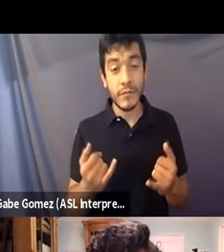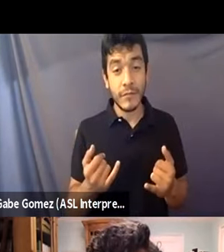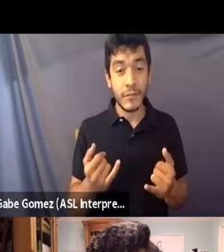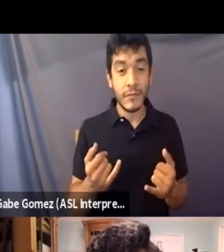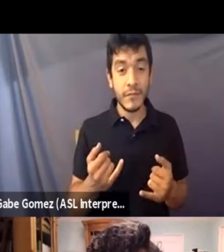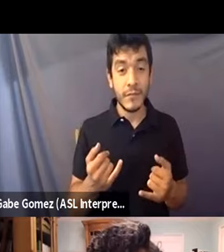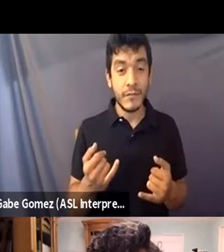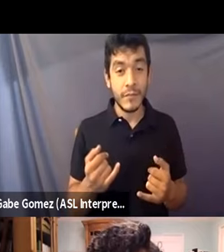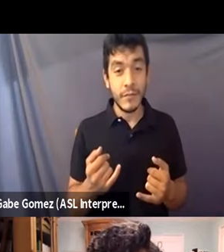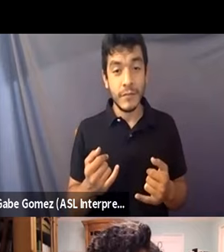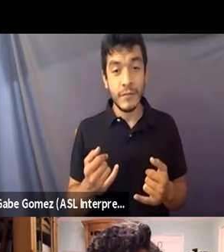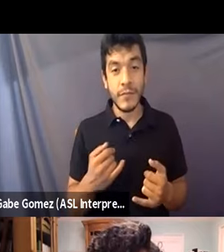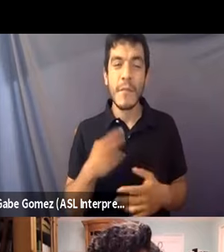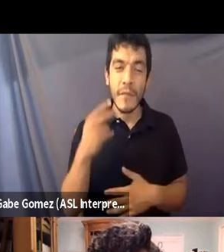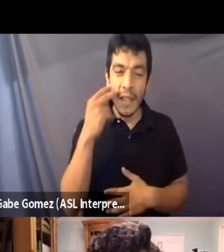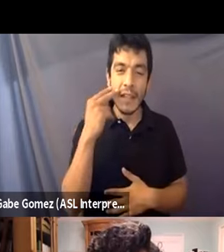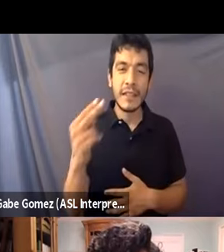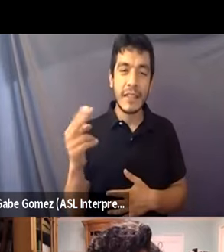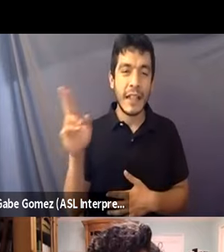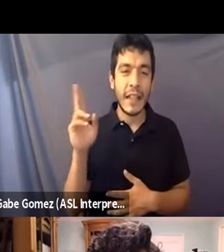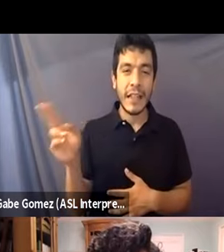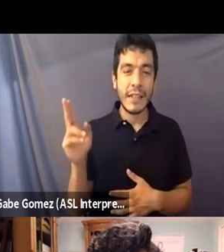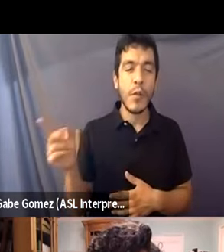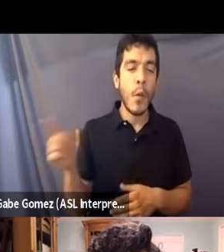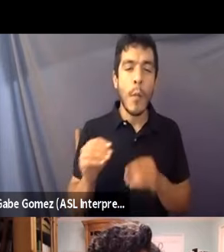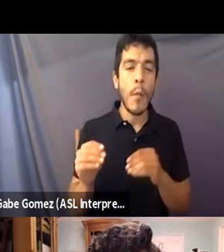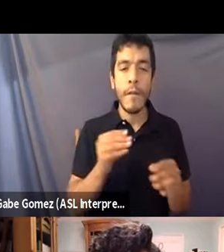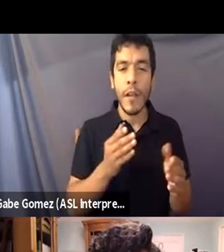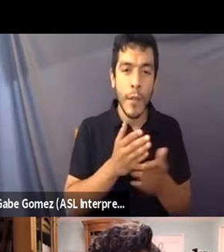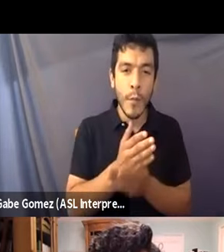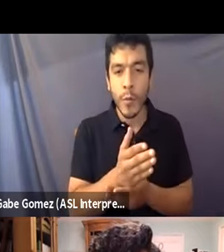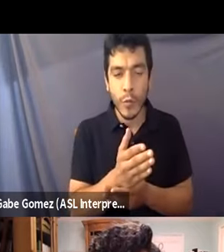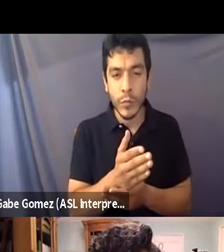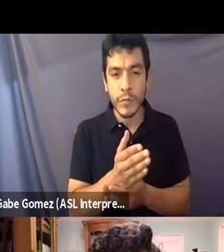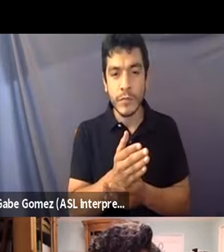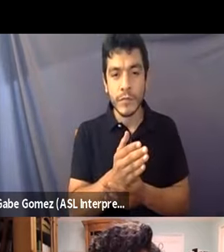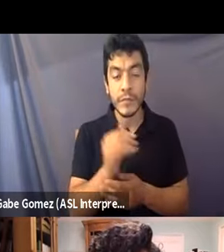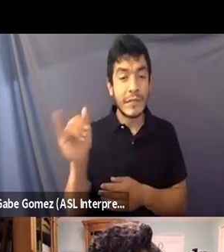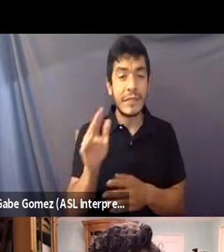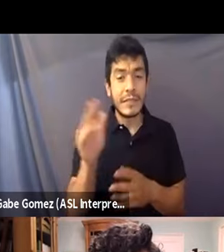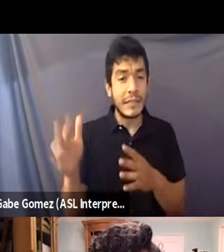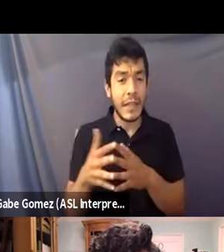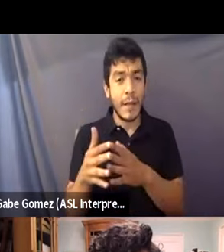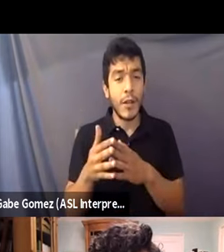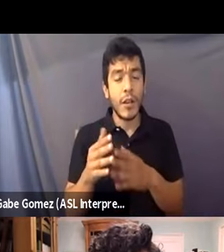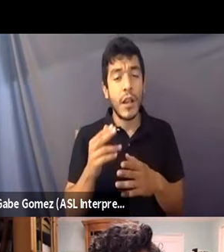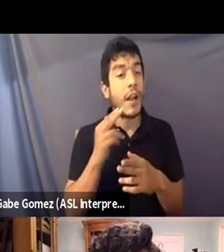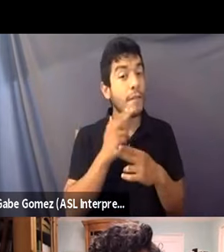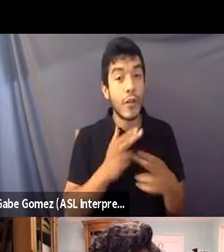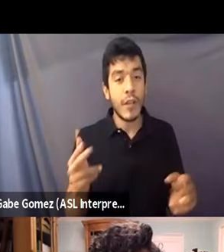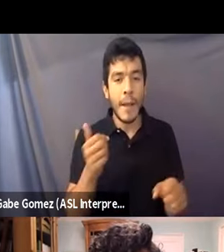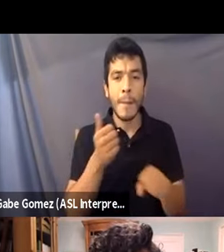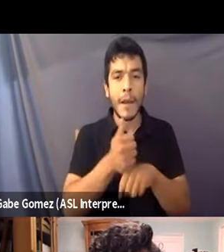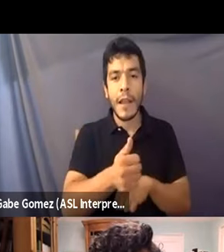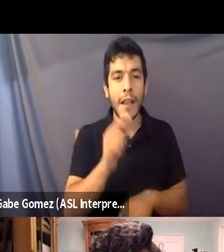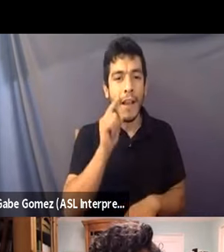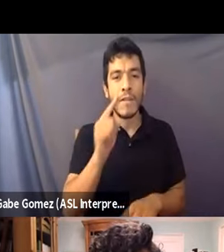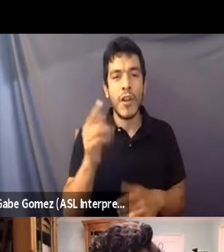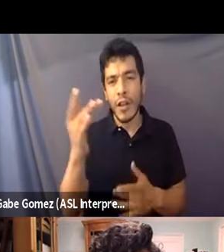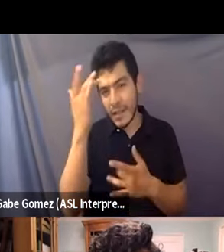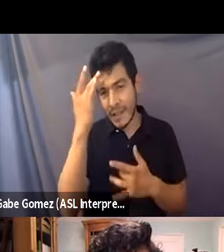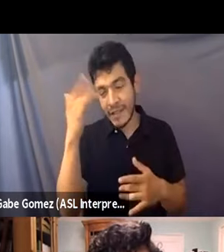see, you know, the histories that are moving through is, is that, um, Asian Americans unfortunately have been blamed, um, for diseases in the